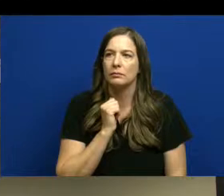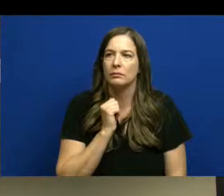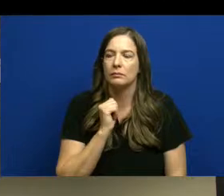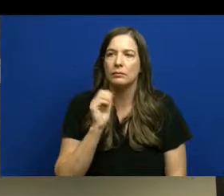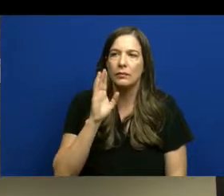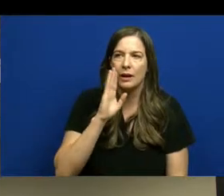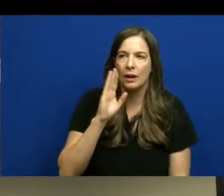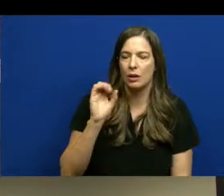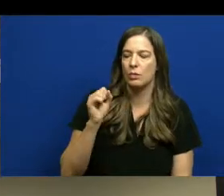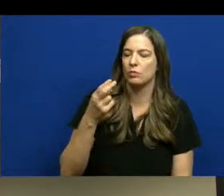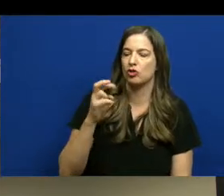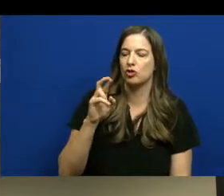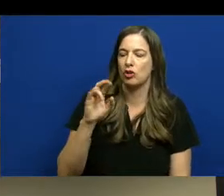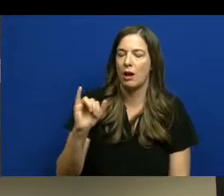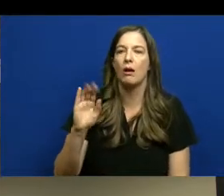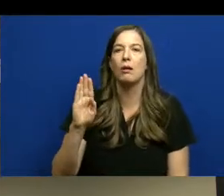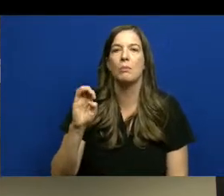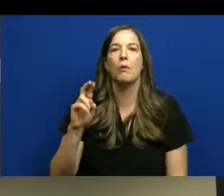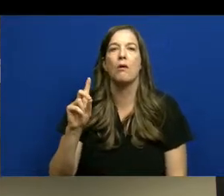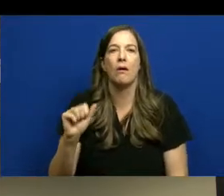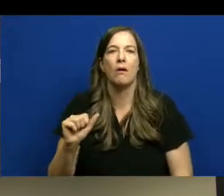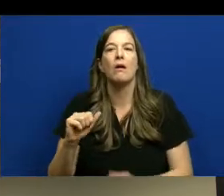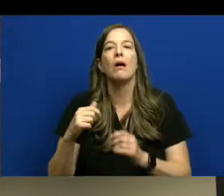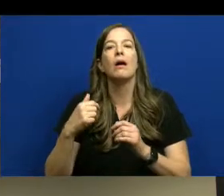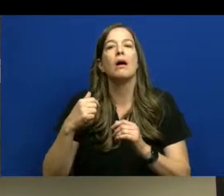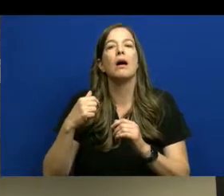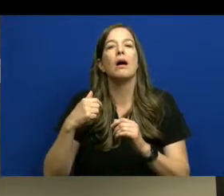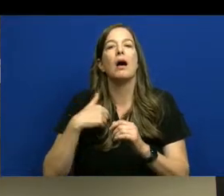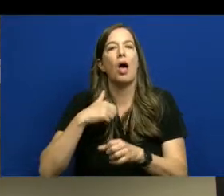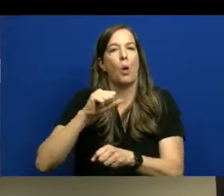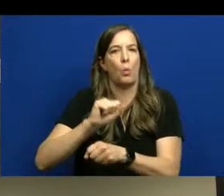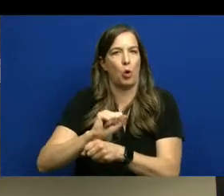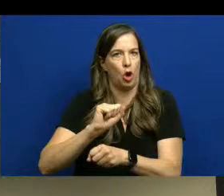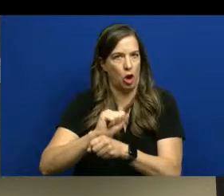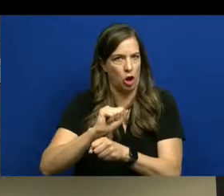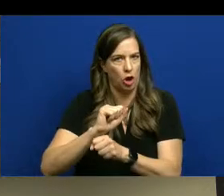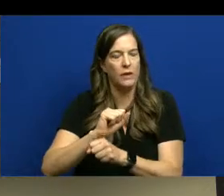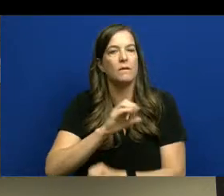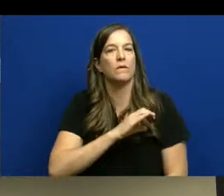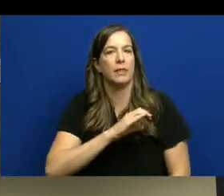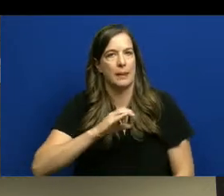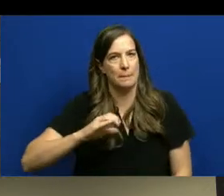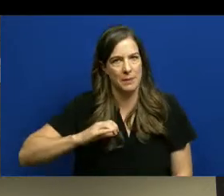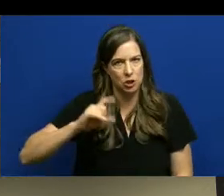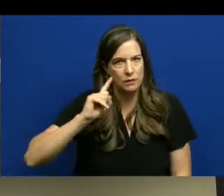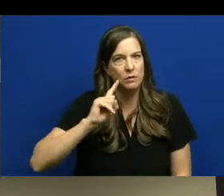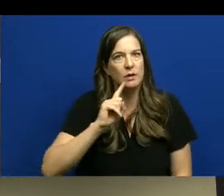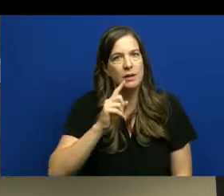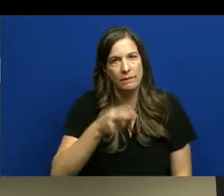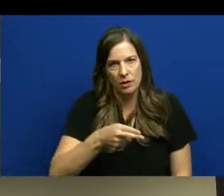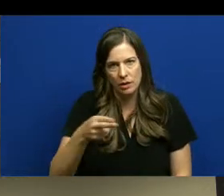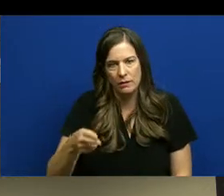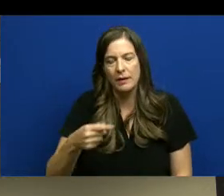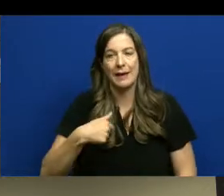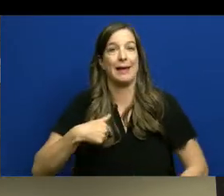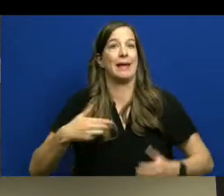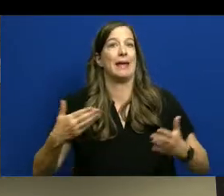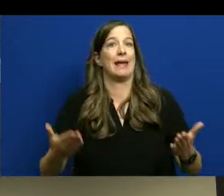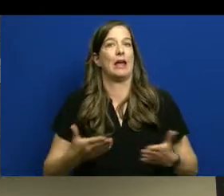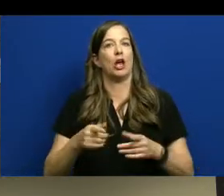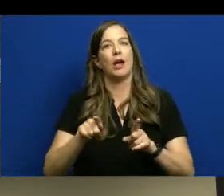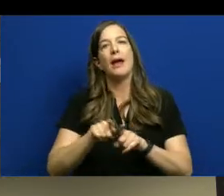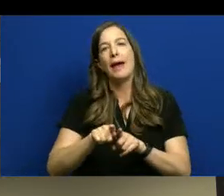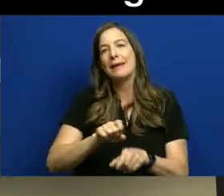My name is Sherry Berta. I do work for the Commission for the Deaf and the Hard of Hearing, and I'm here as an employee